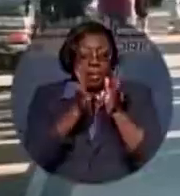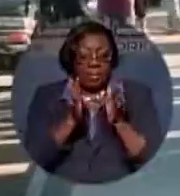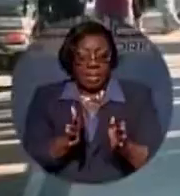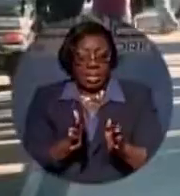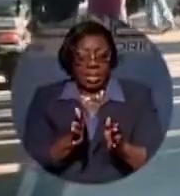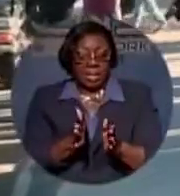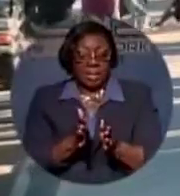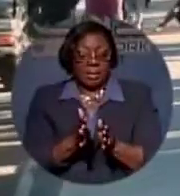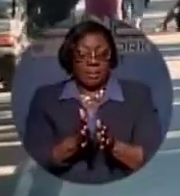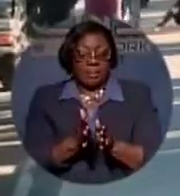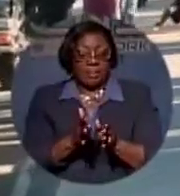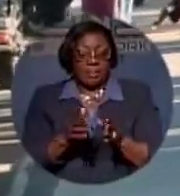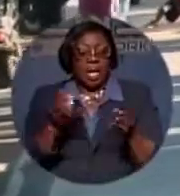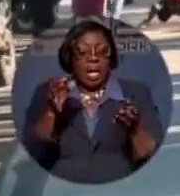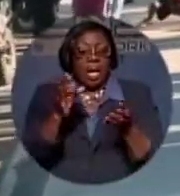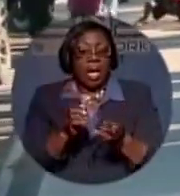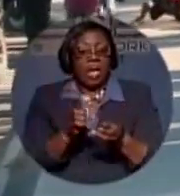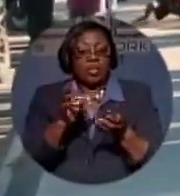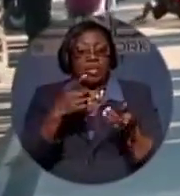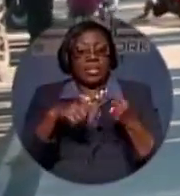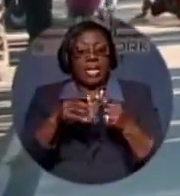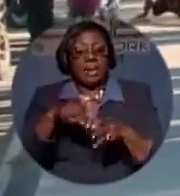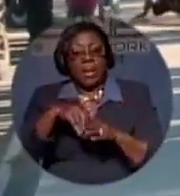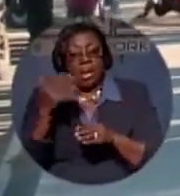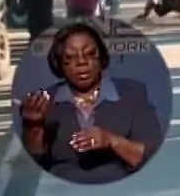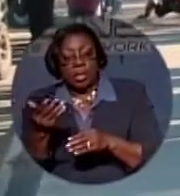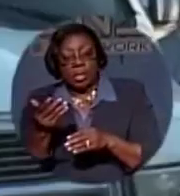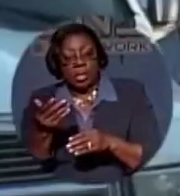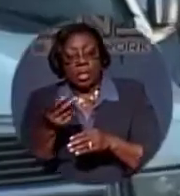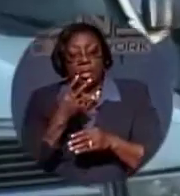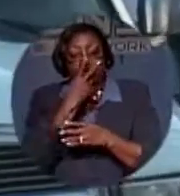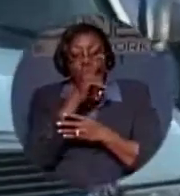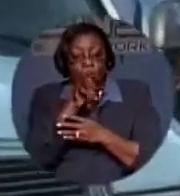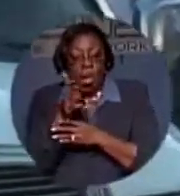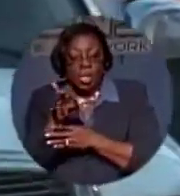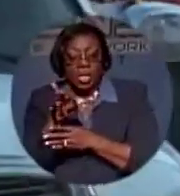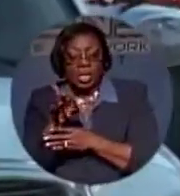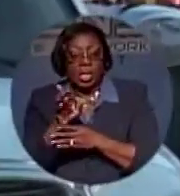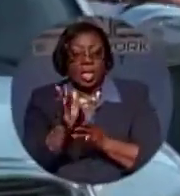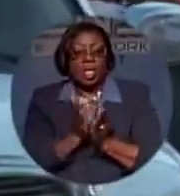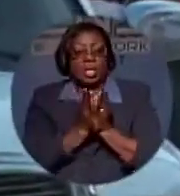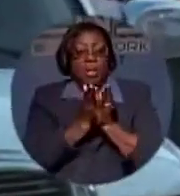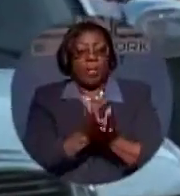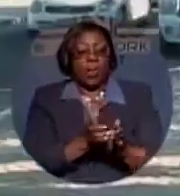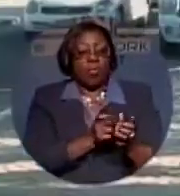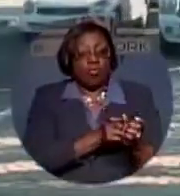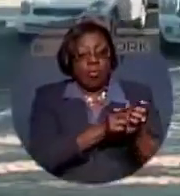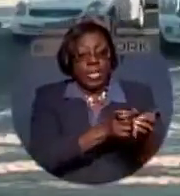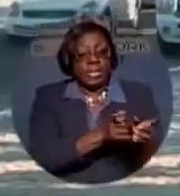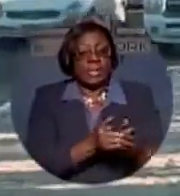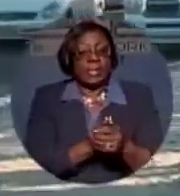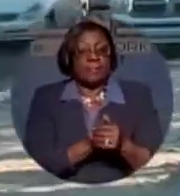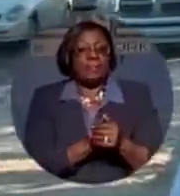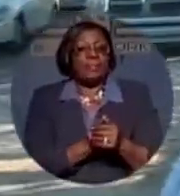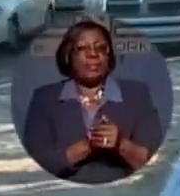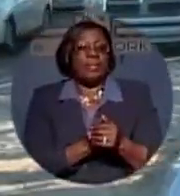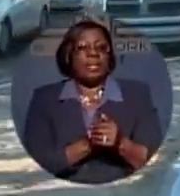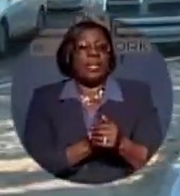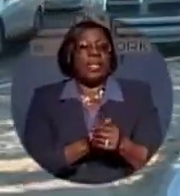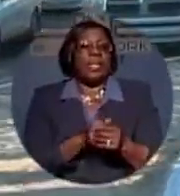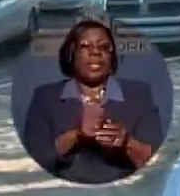success. Hundreds came out, and as you're well aware, and you can see how many are enjoying the beach, the majestic beauty